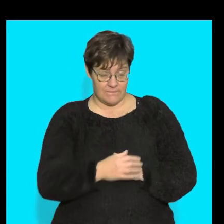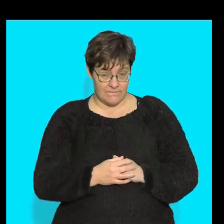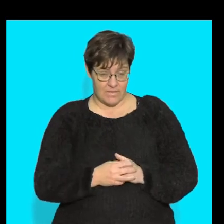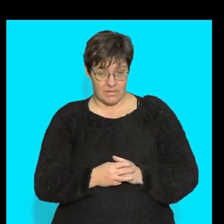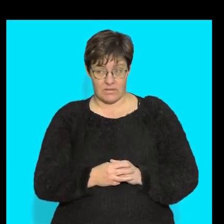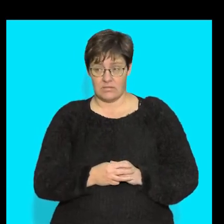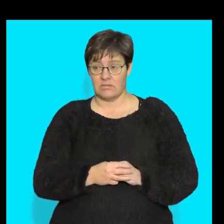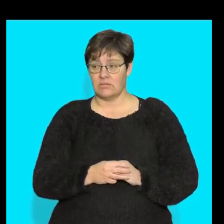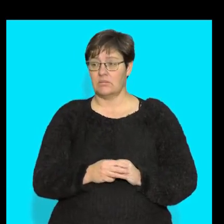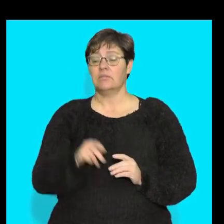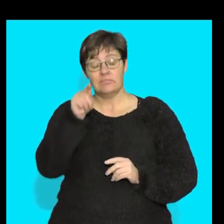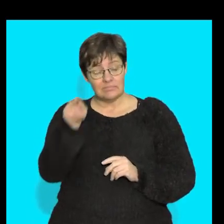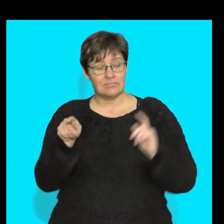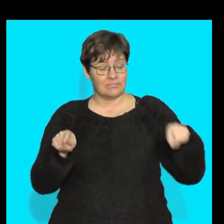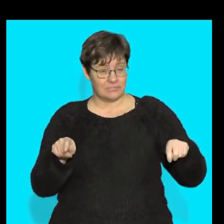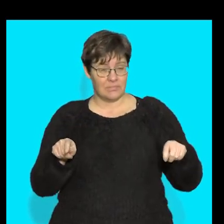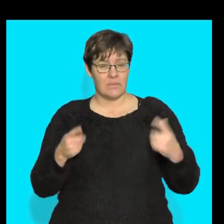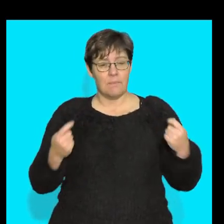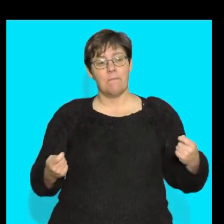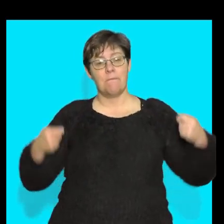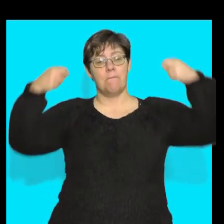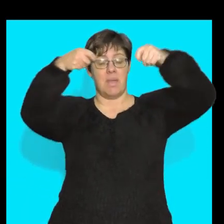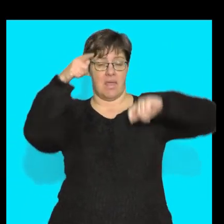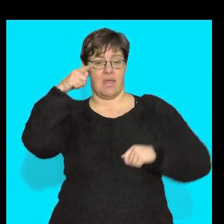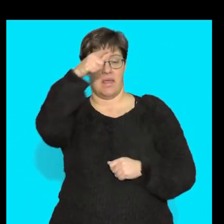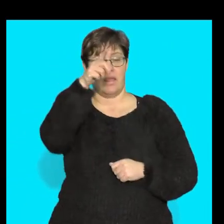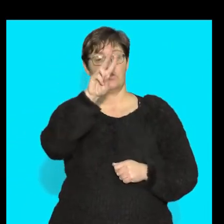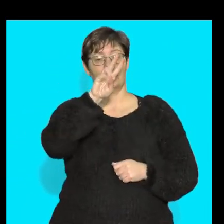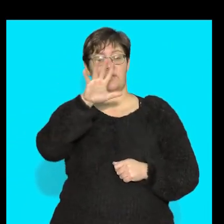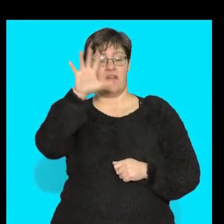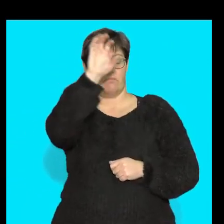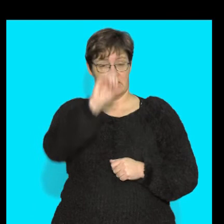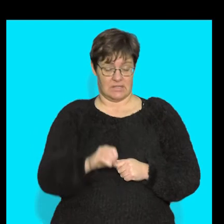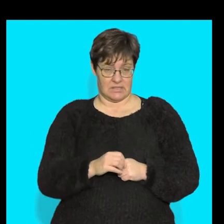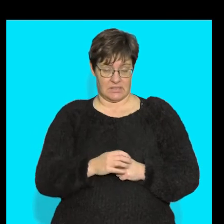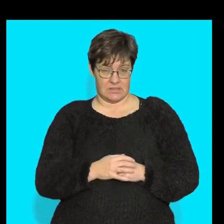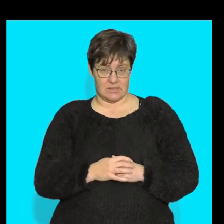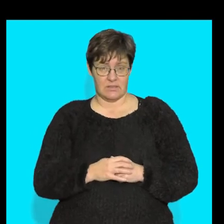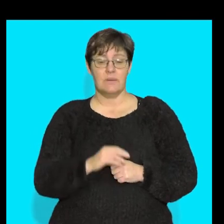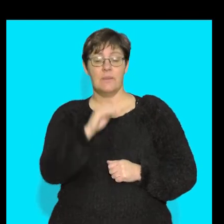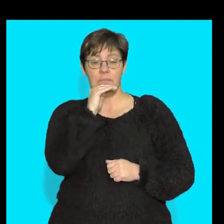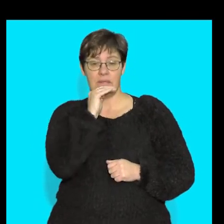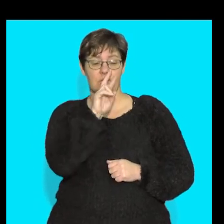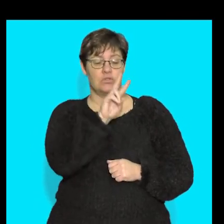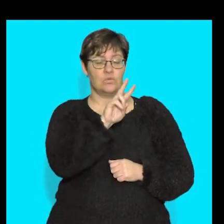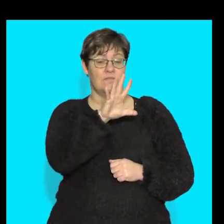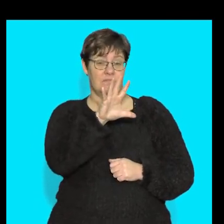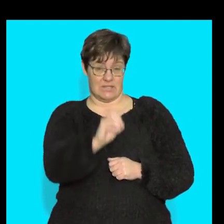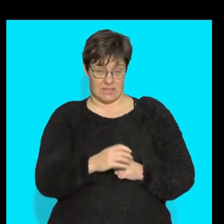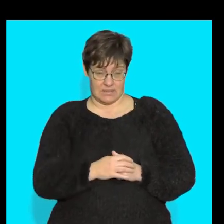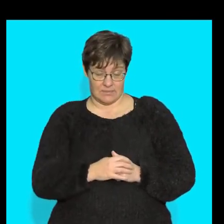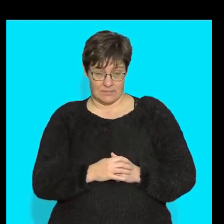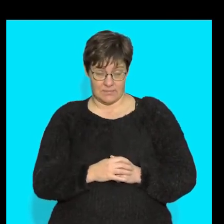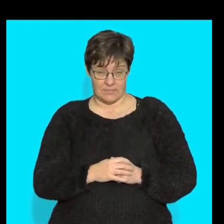people need to pay this person 25% of what they have, which is 250, right? So in